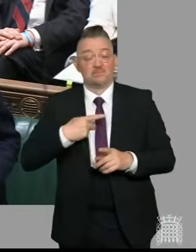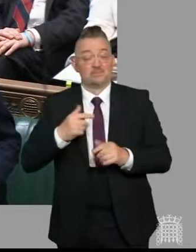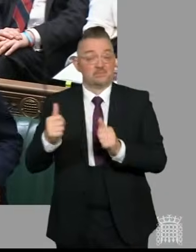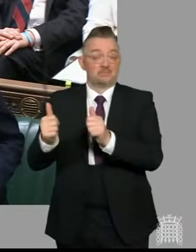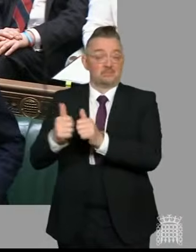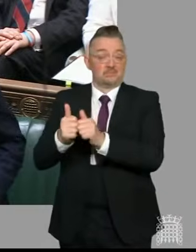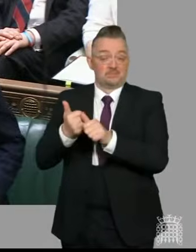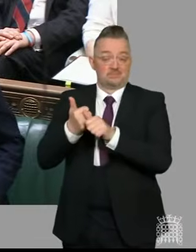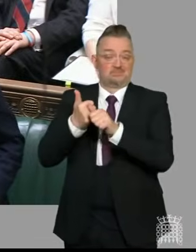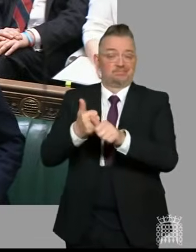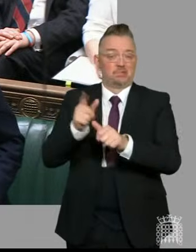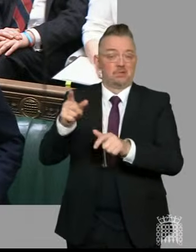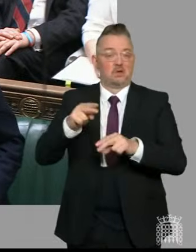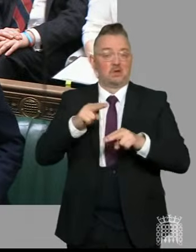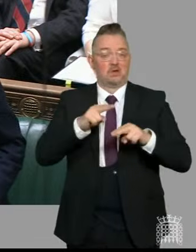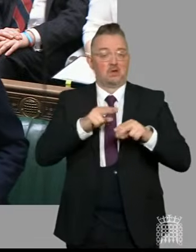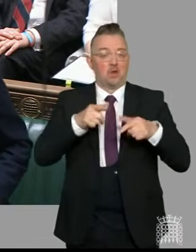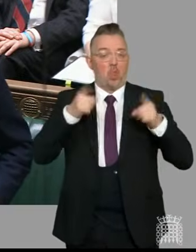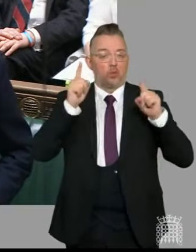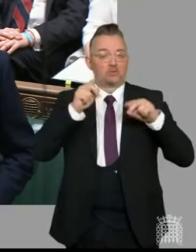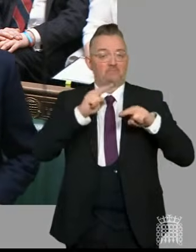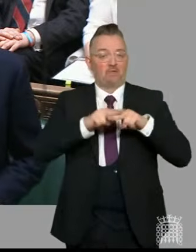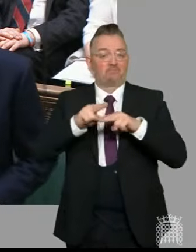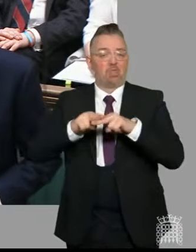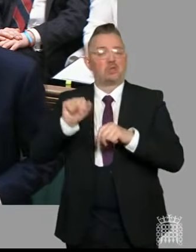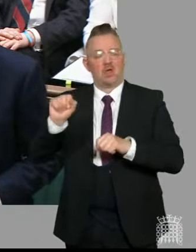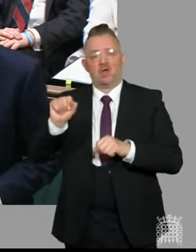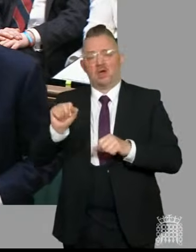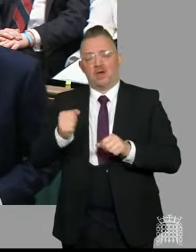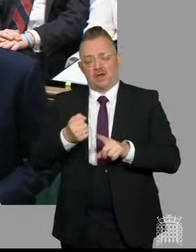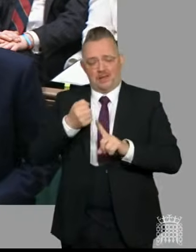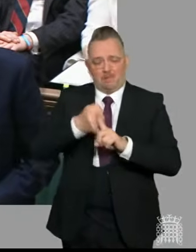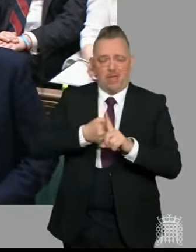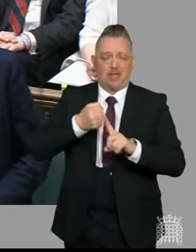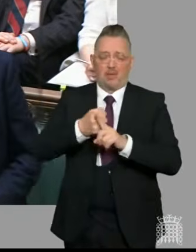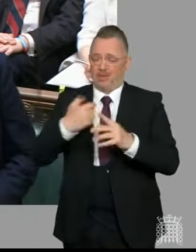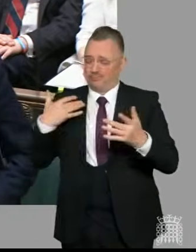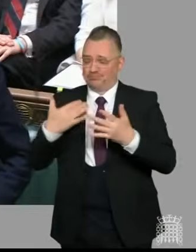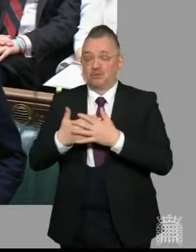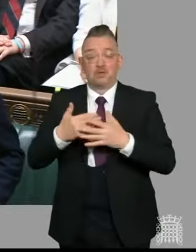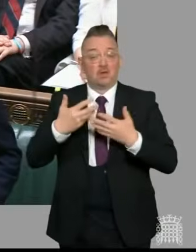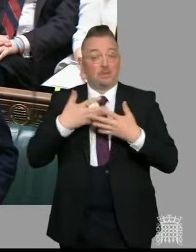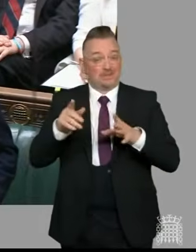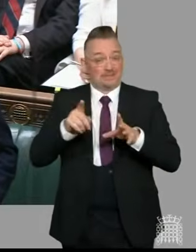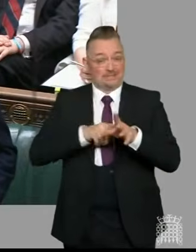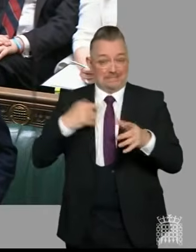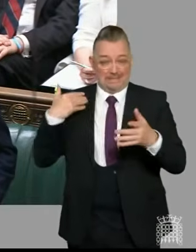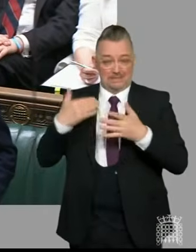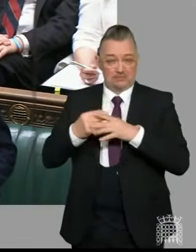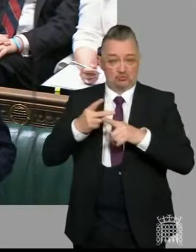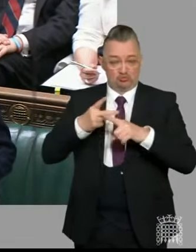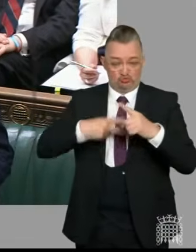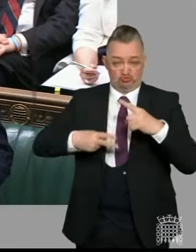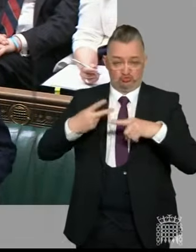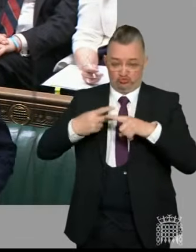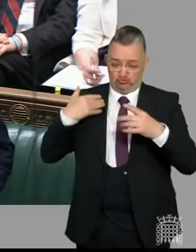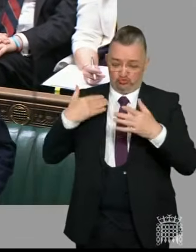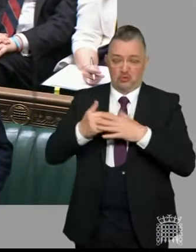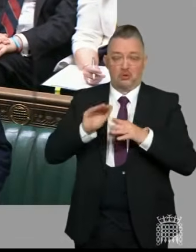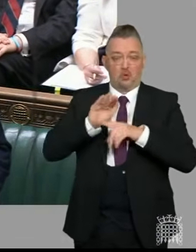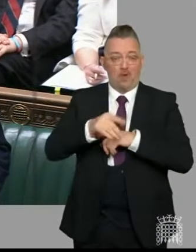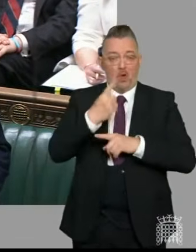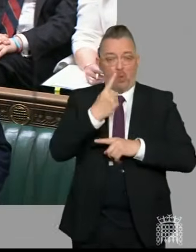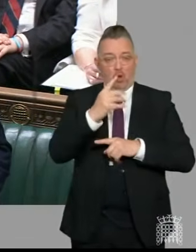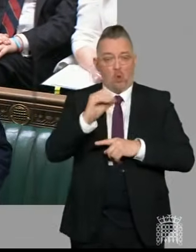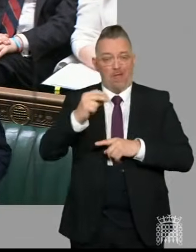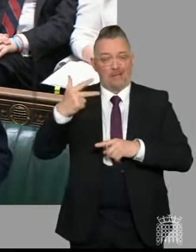that over the past couple of years we've provided over £108 billion worth of support with the cost of living, including